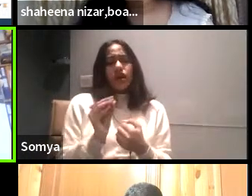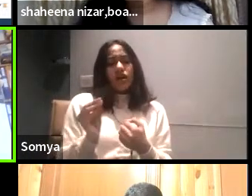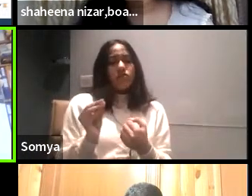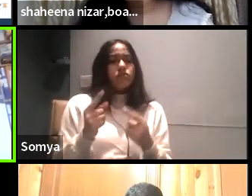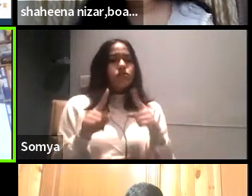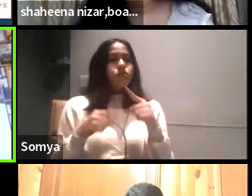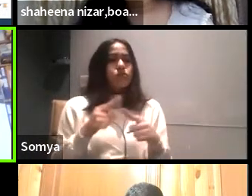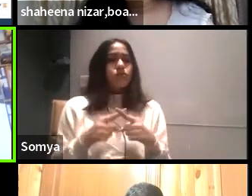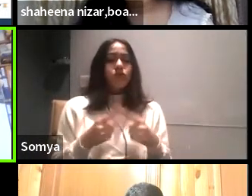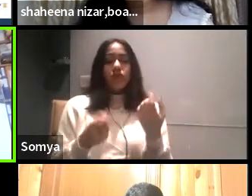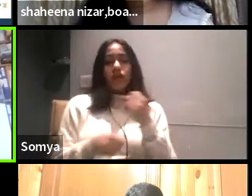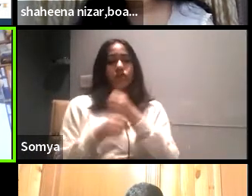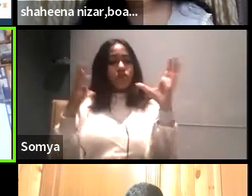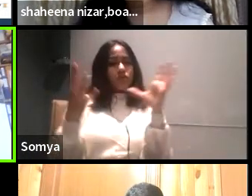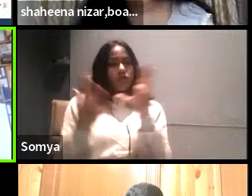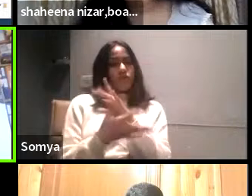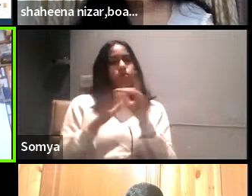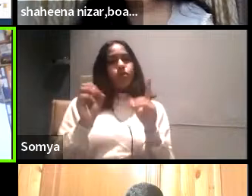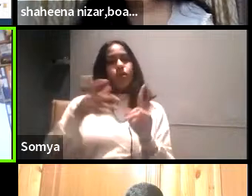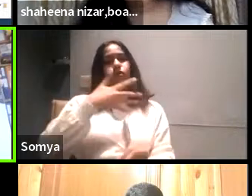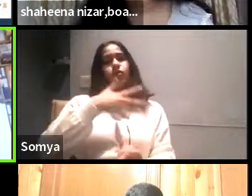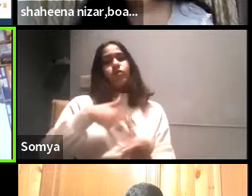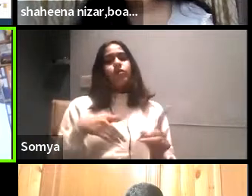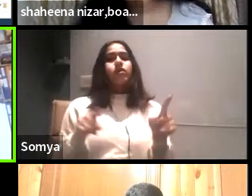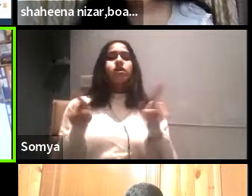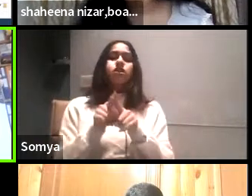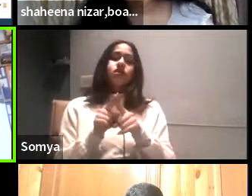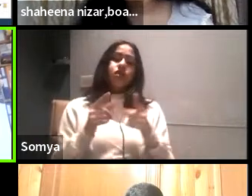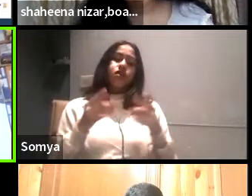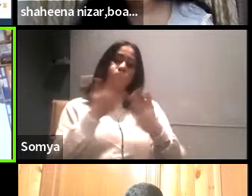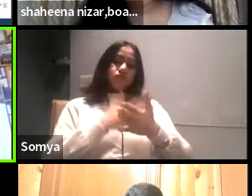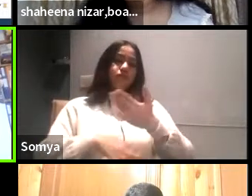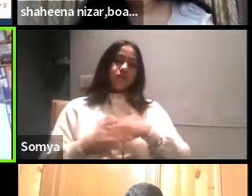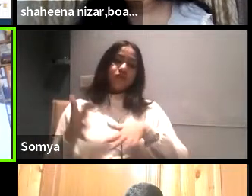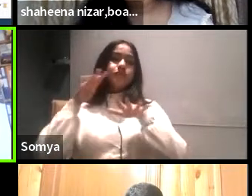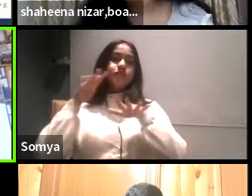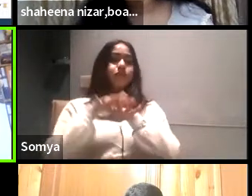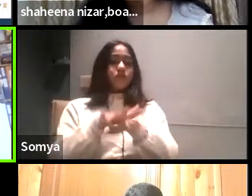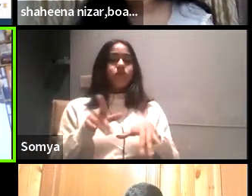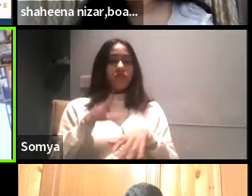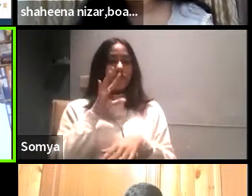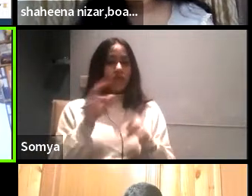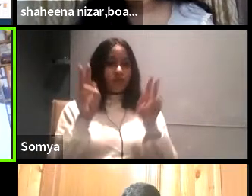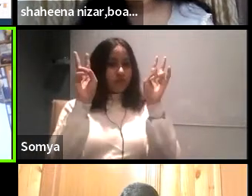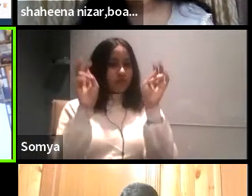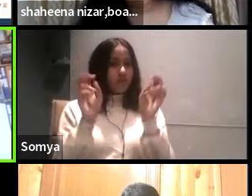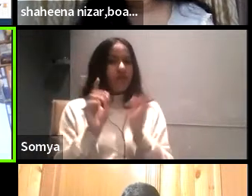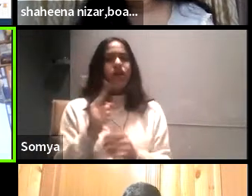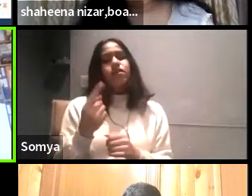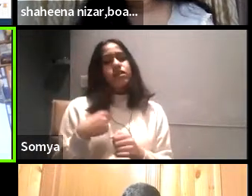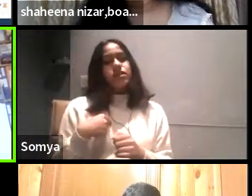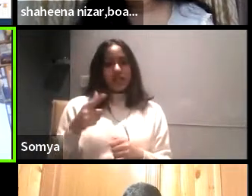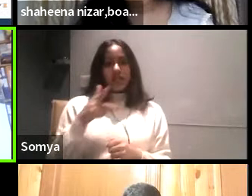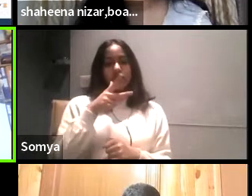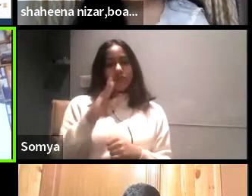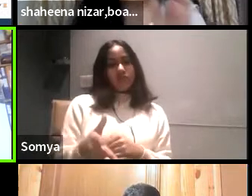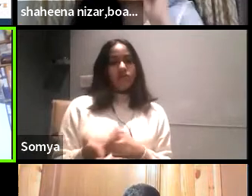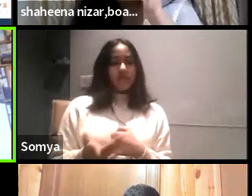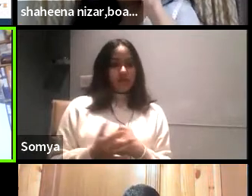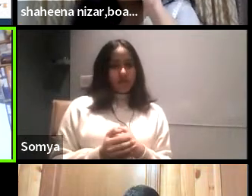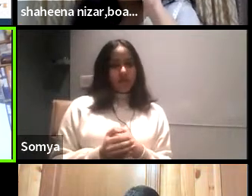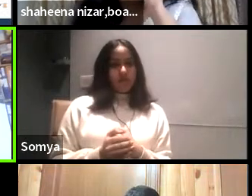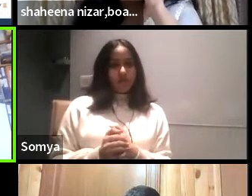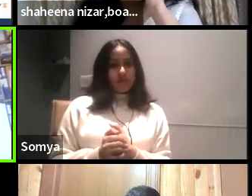talk about the global overview on disability inclusion, which is actually the topic. Now, I should mention that